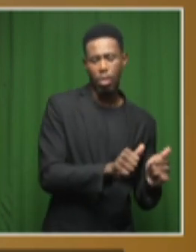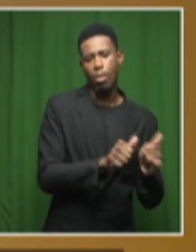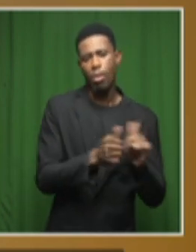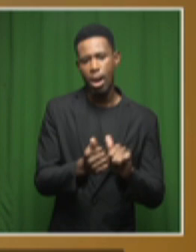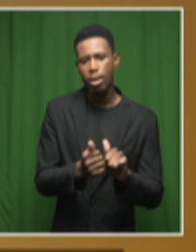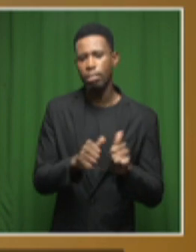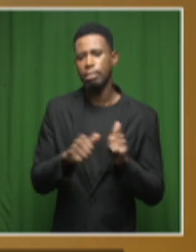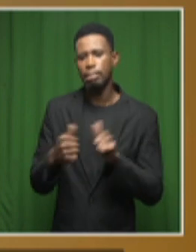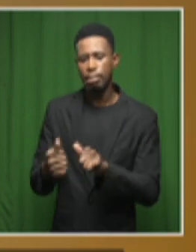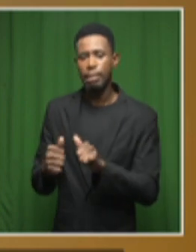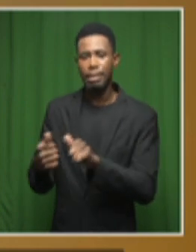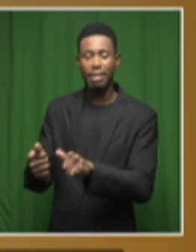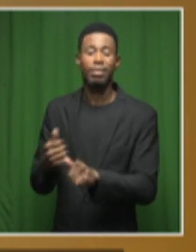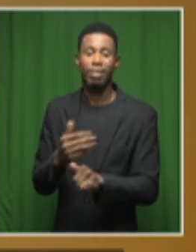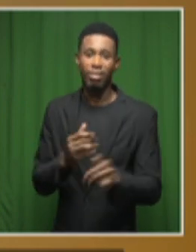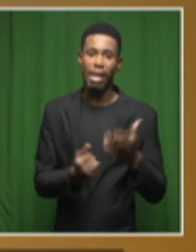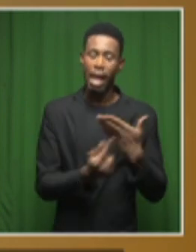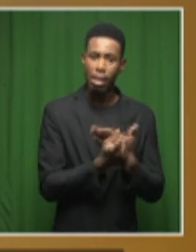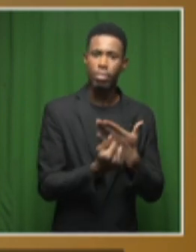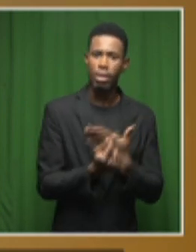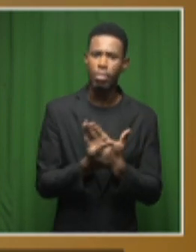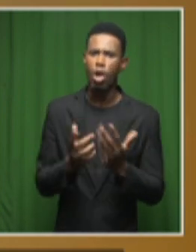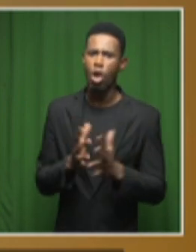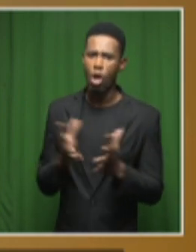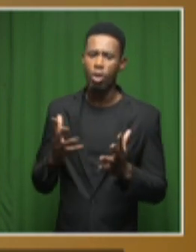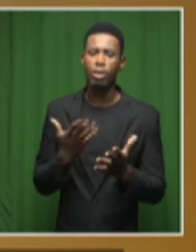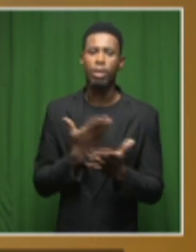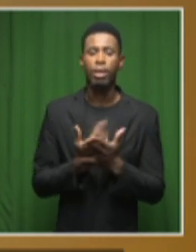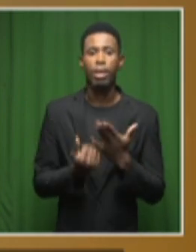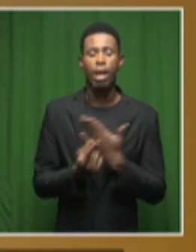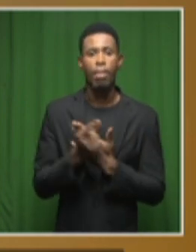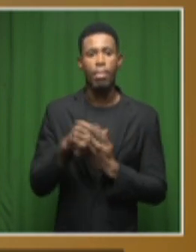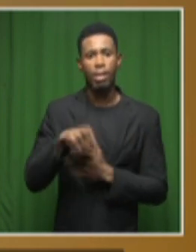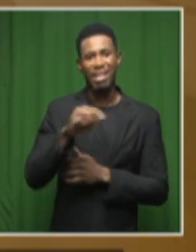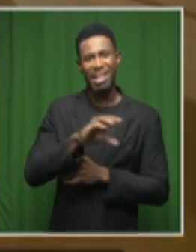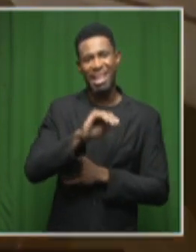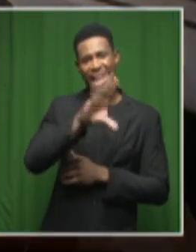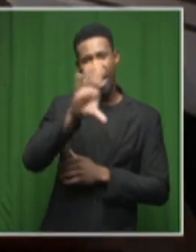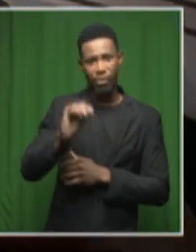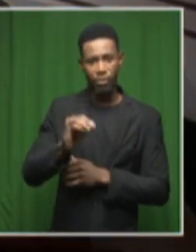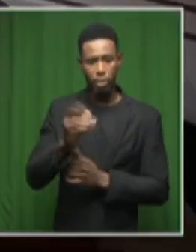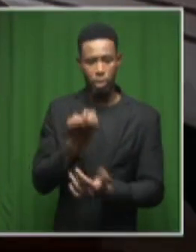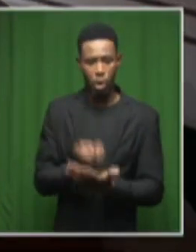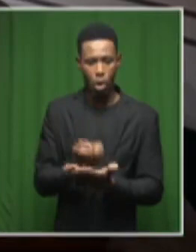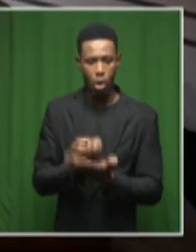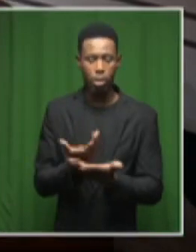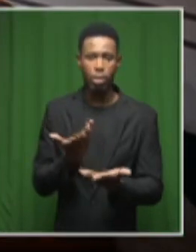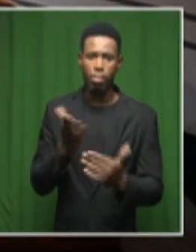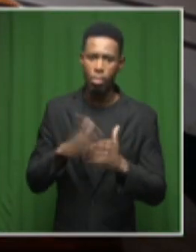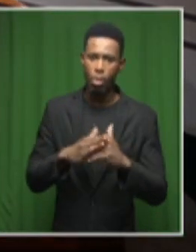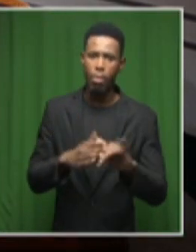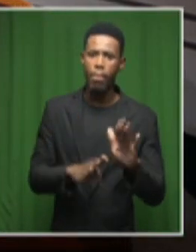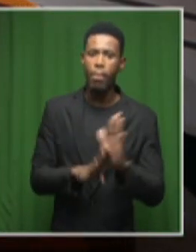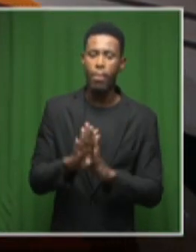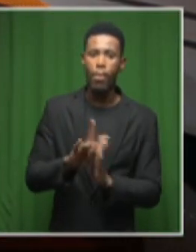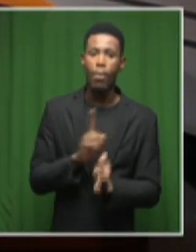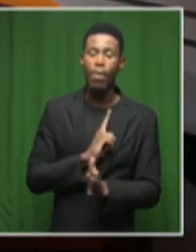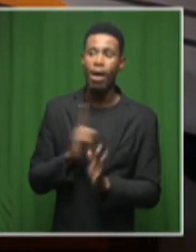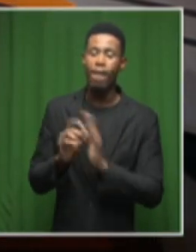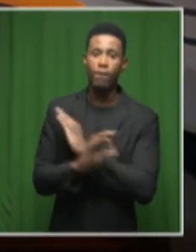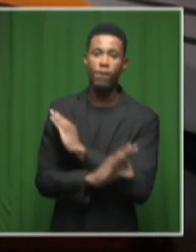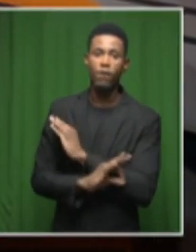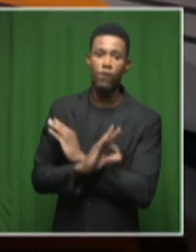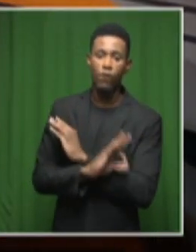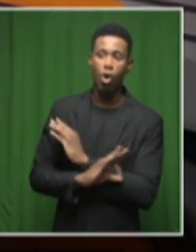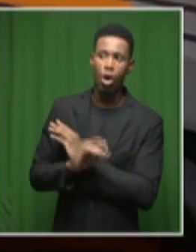actually take our economy in the African continent to the next level, because it's foreign direct investment straight into